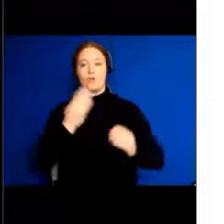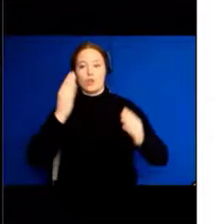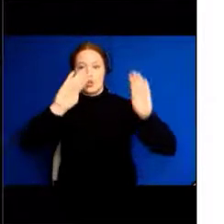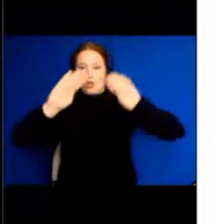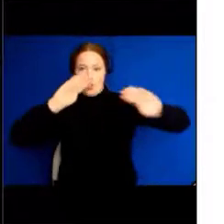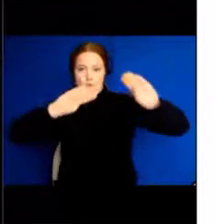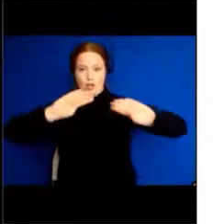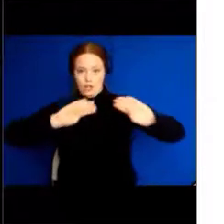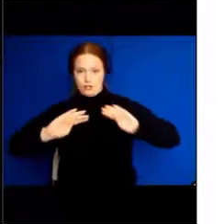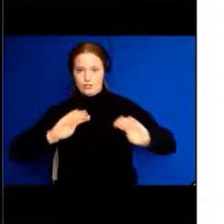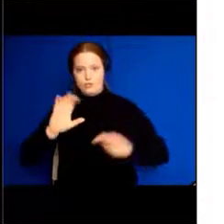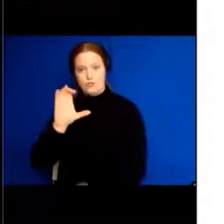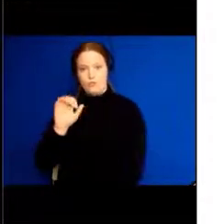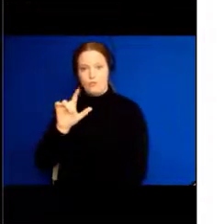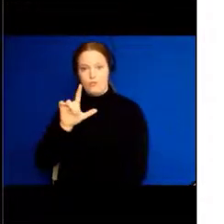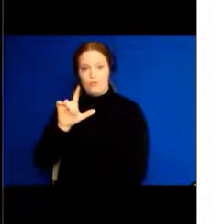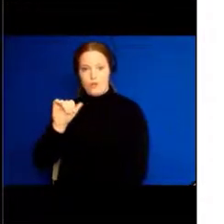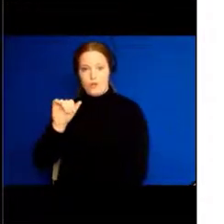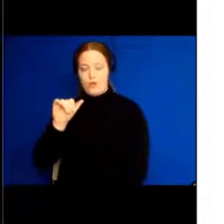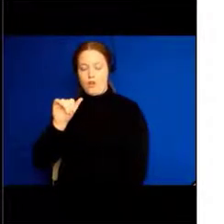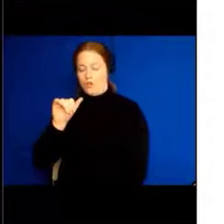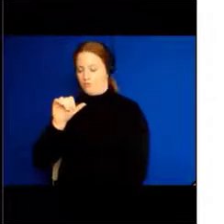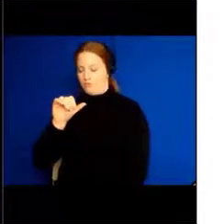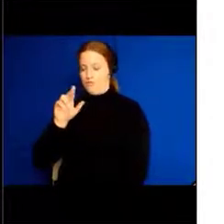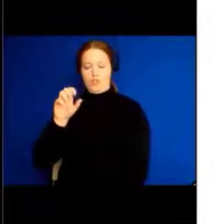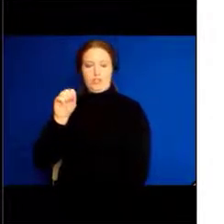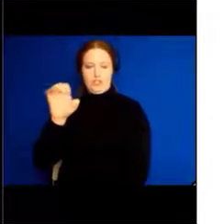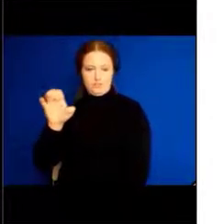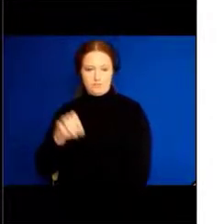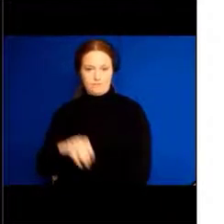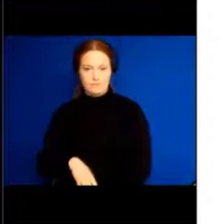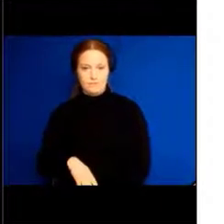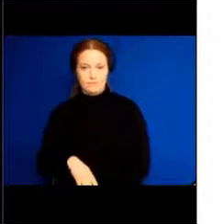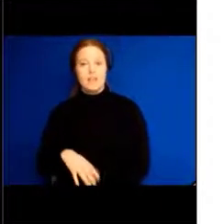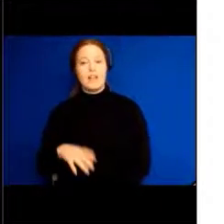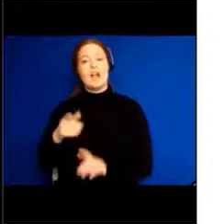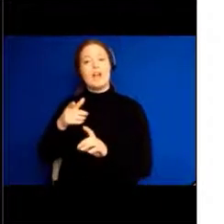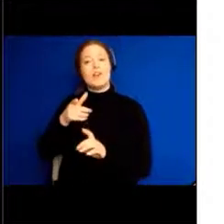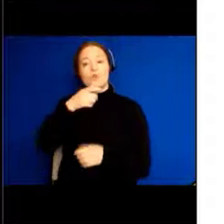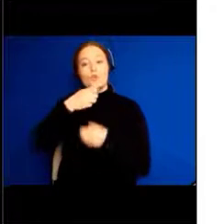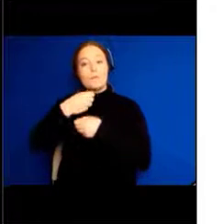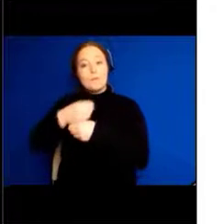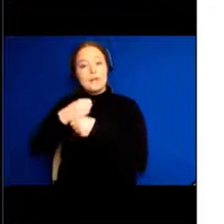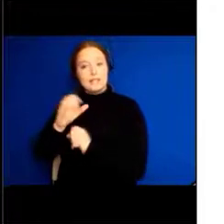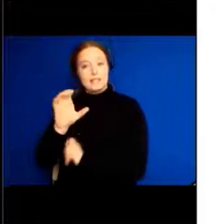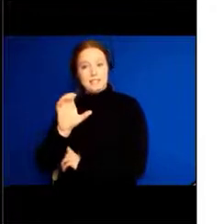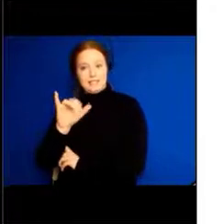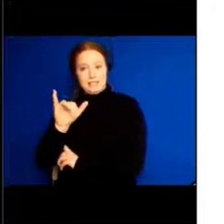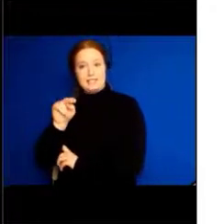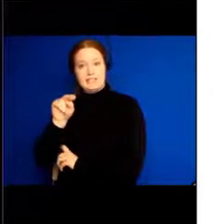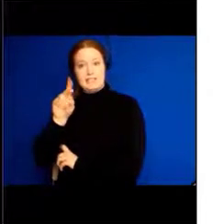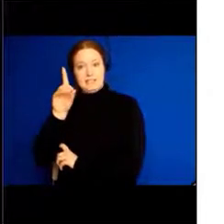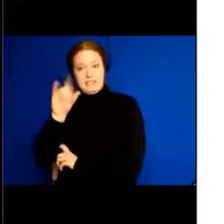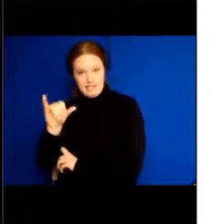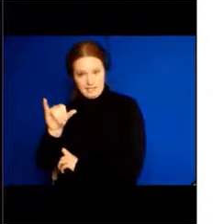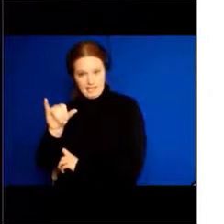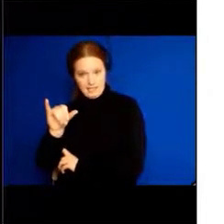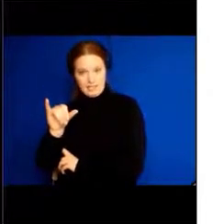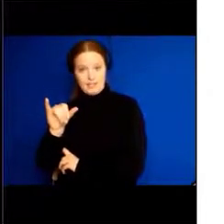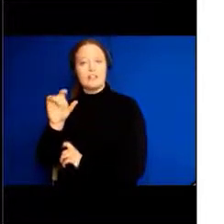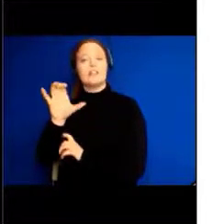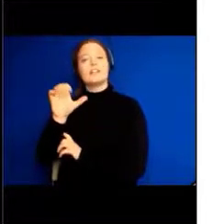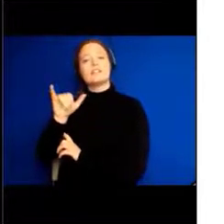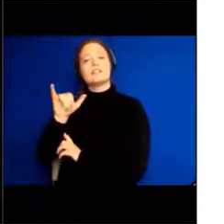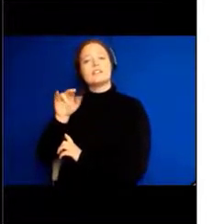this expresses her perspective as a carer for her husband with dementia about all